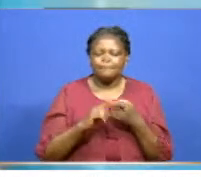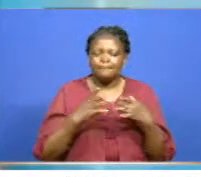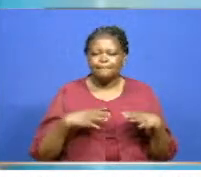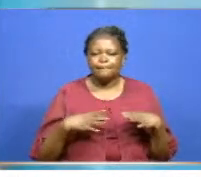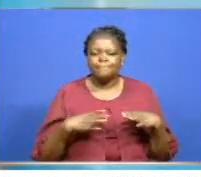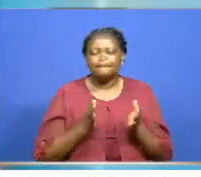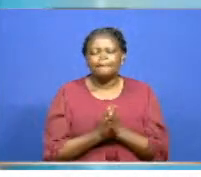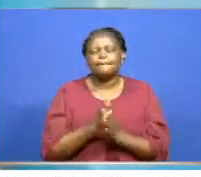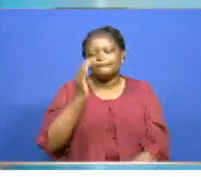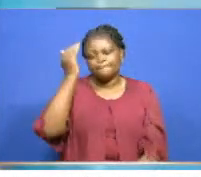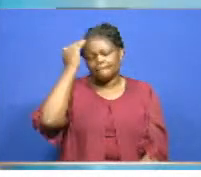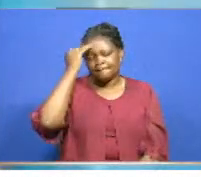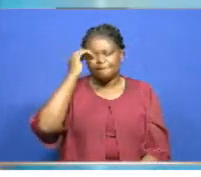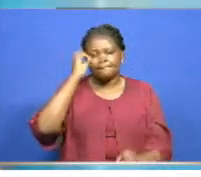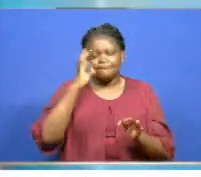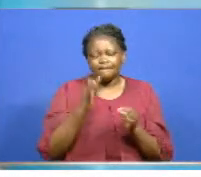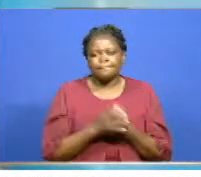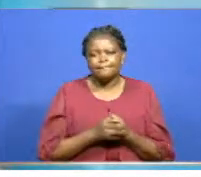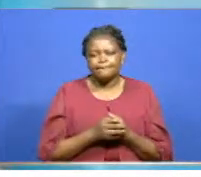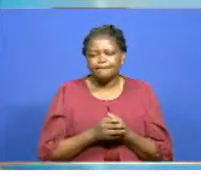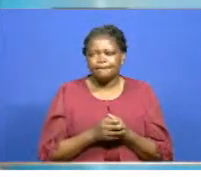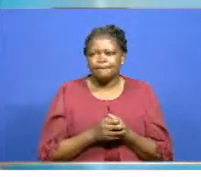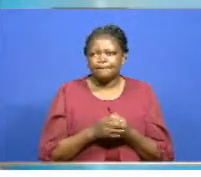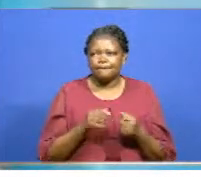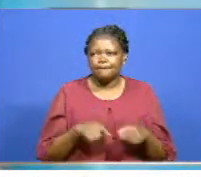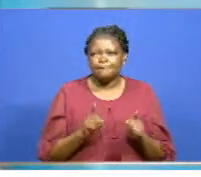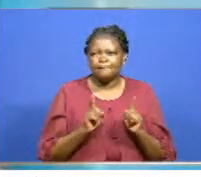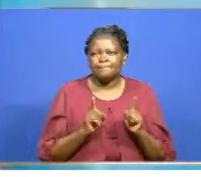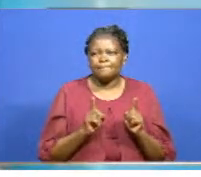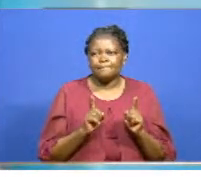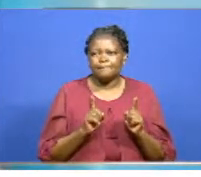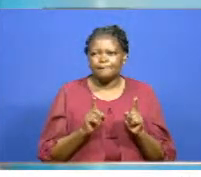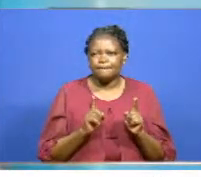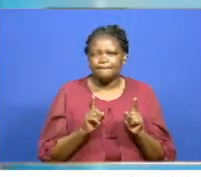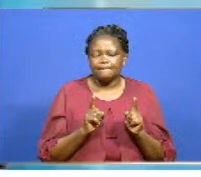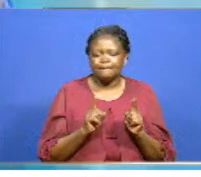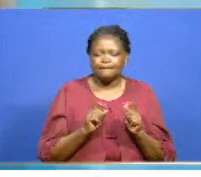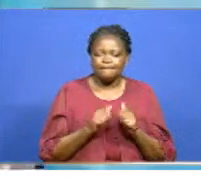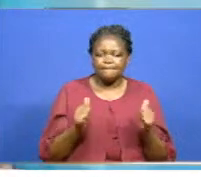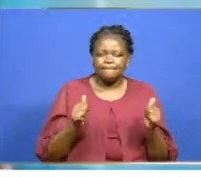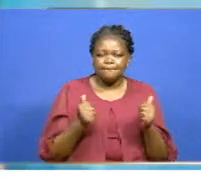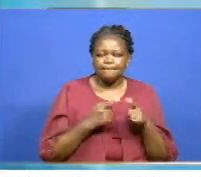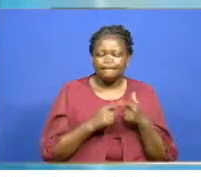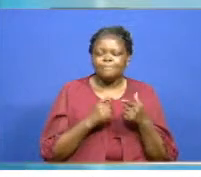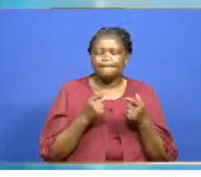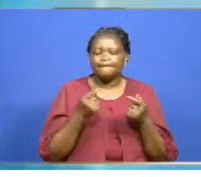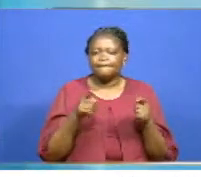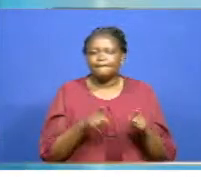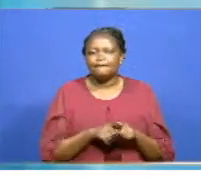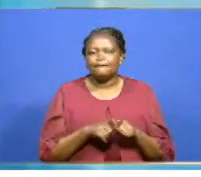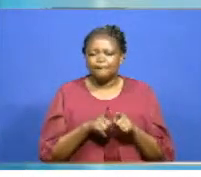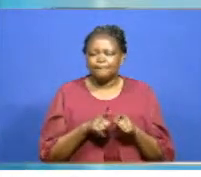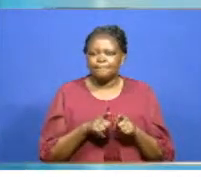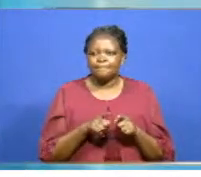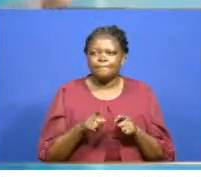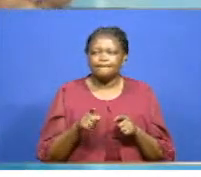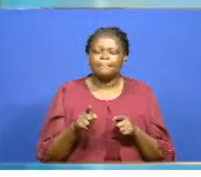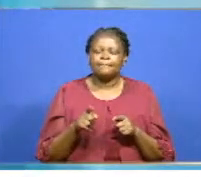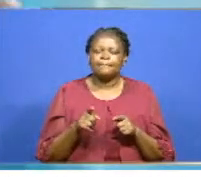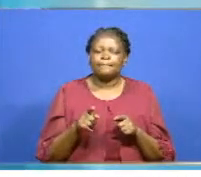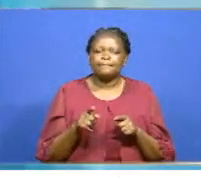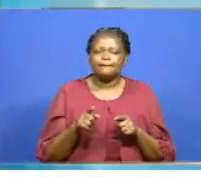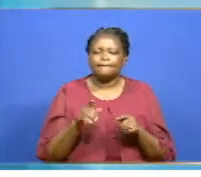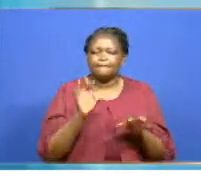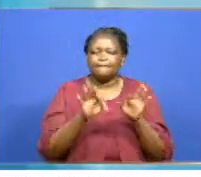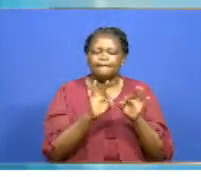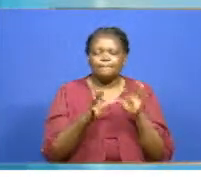and know whether it holds roots, and therefore do even recruitment as they are campaigning, supplying